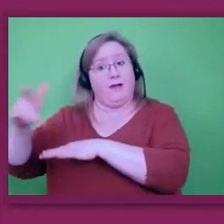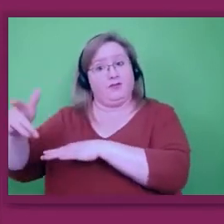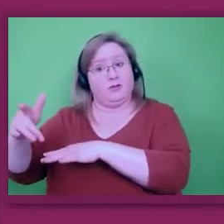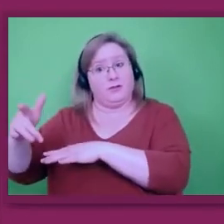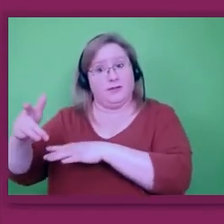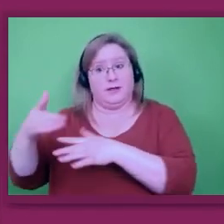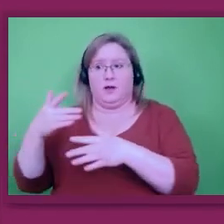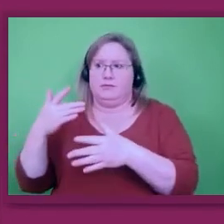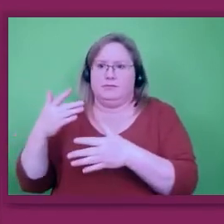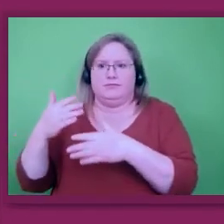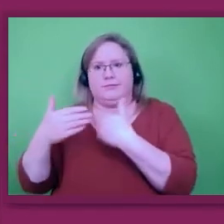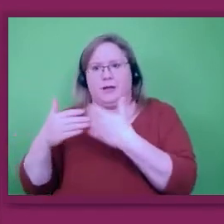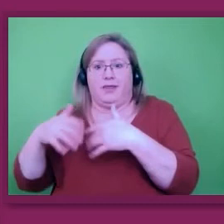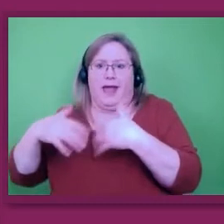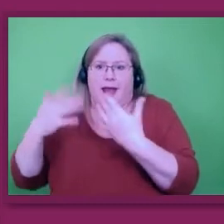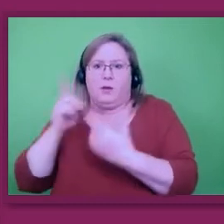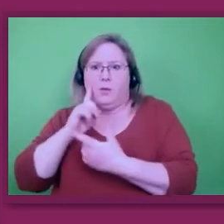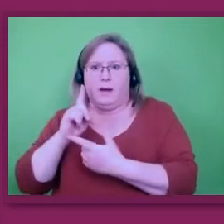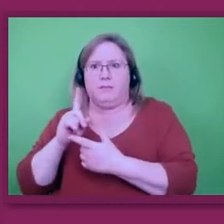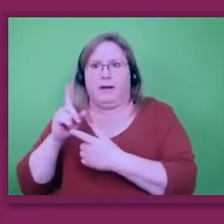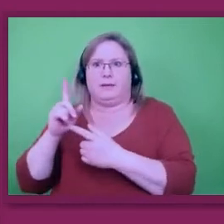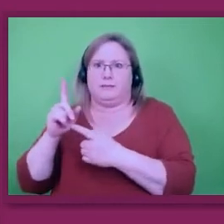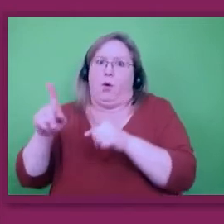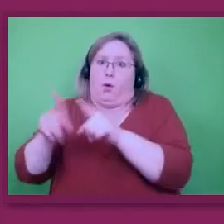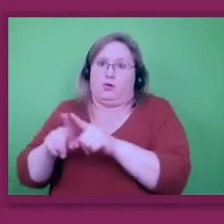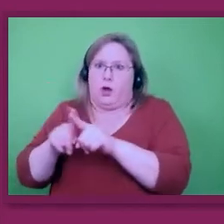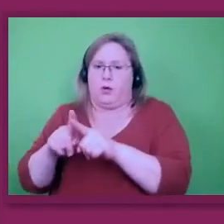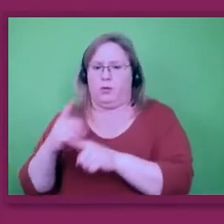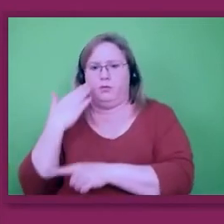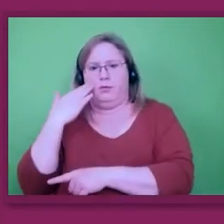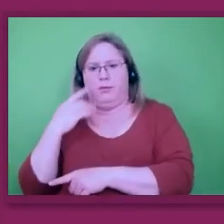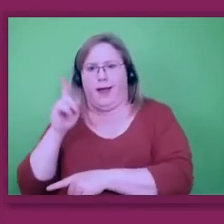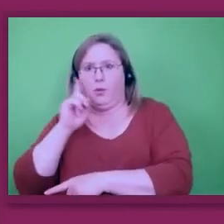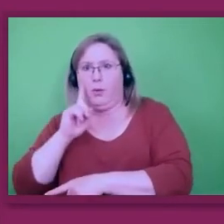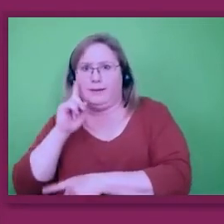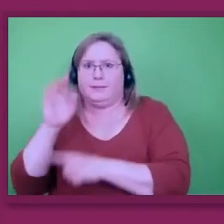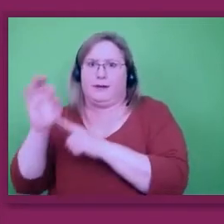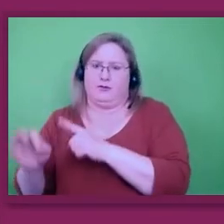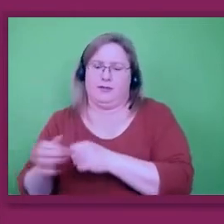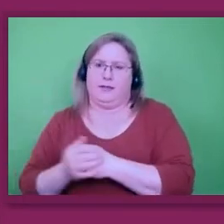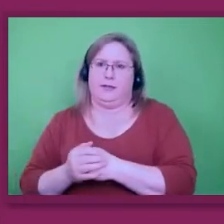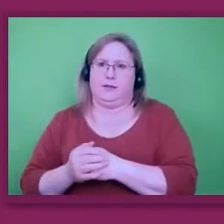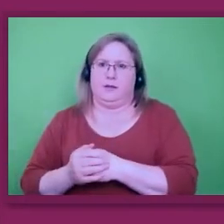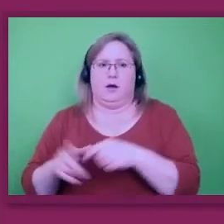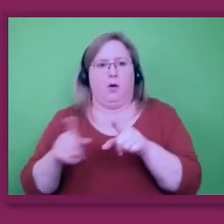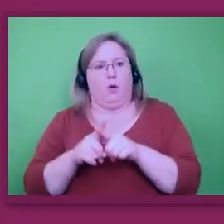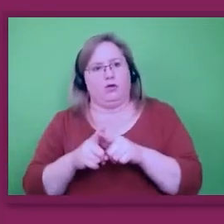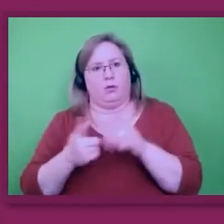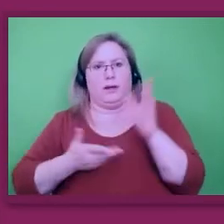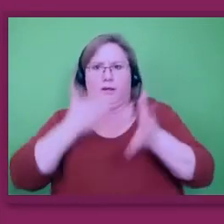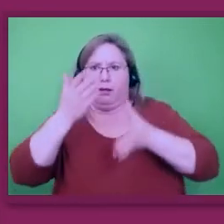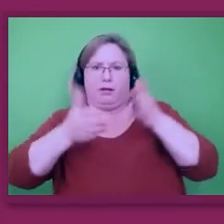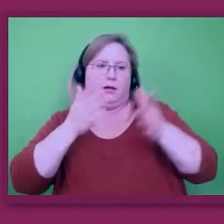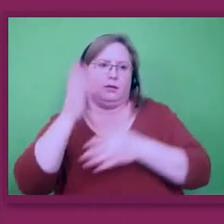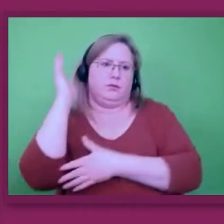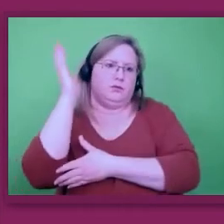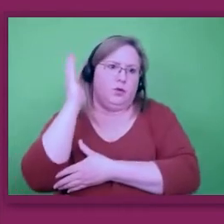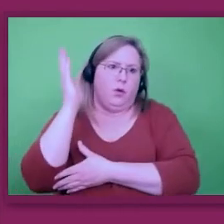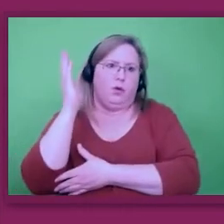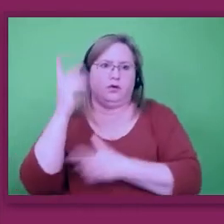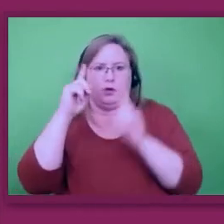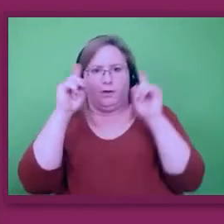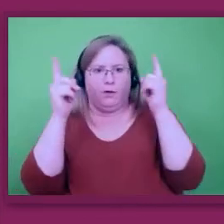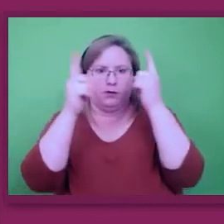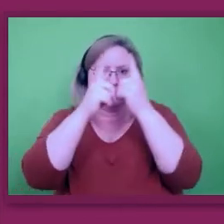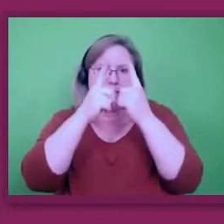course Black women most especially. We give talks to university students. We raise awareness via social media. So